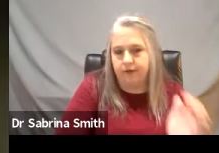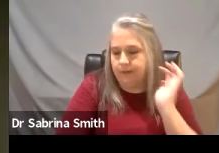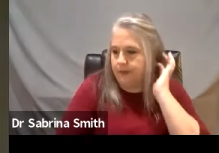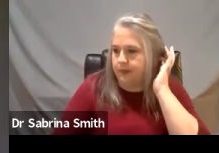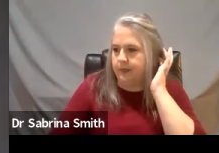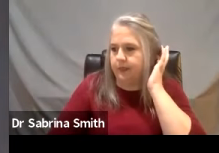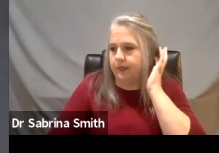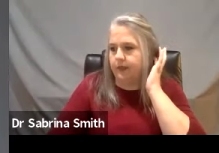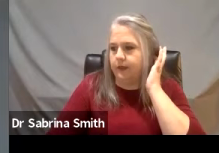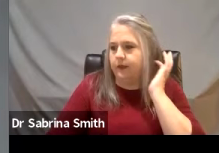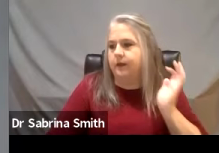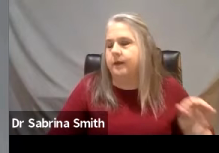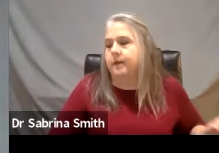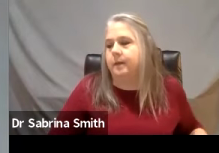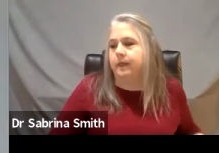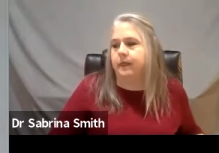sound.